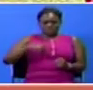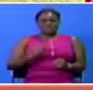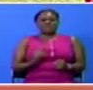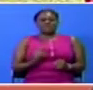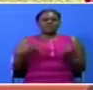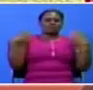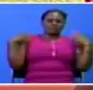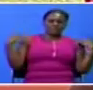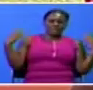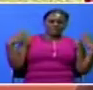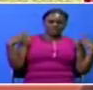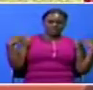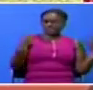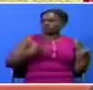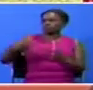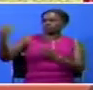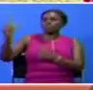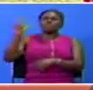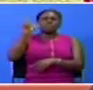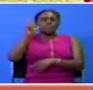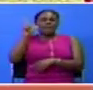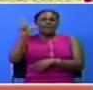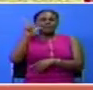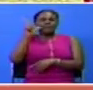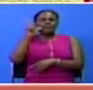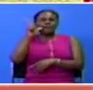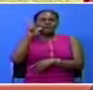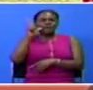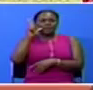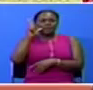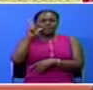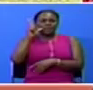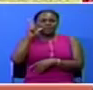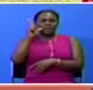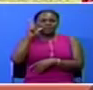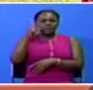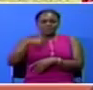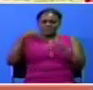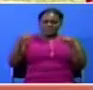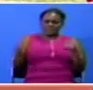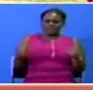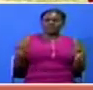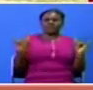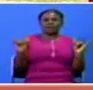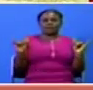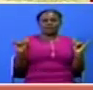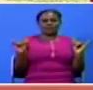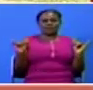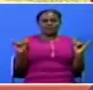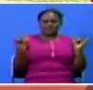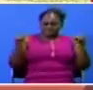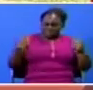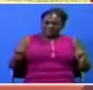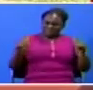maandalizi ya kuelekea kule London. Ndio maana nilijaribu kuniwasavyo